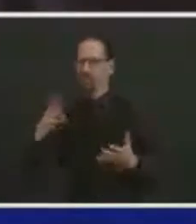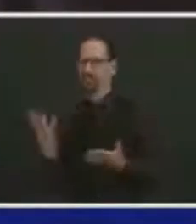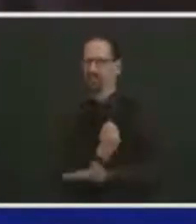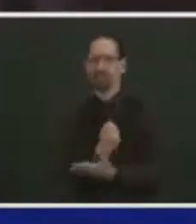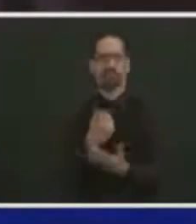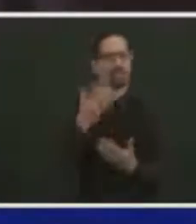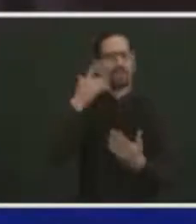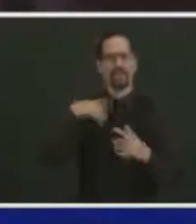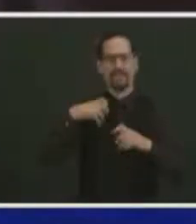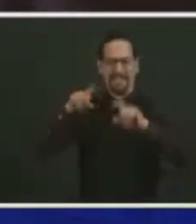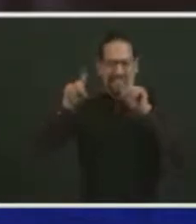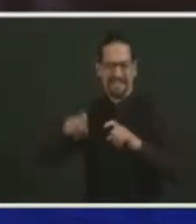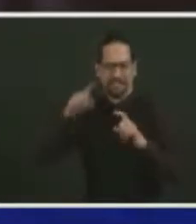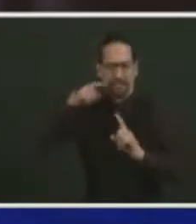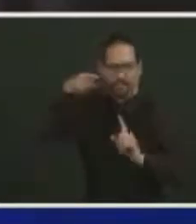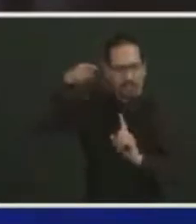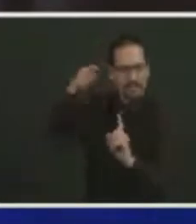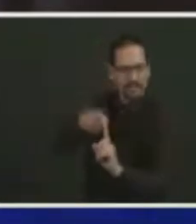asymptomatic.